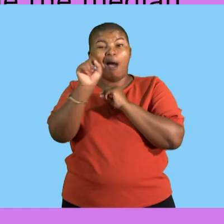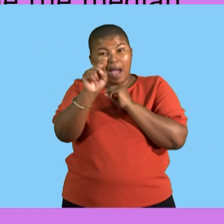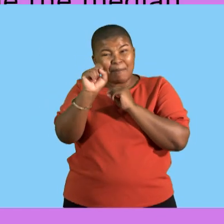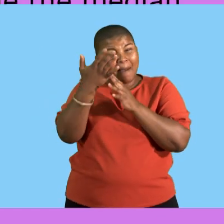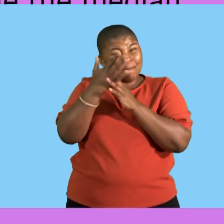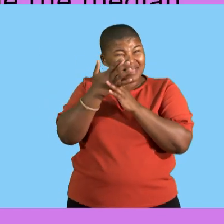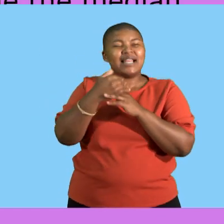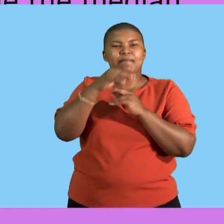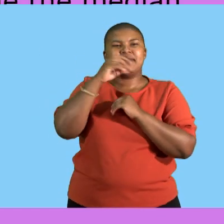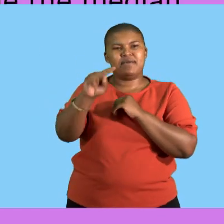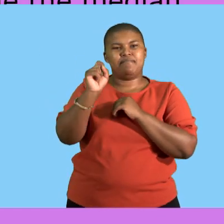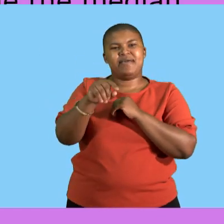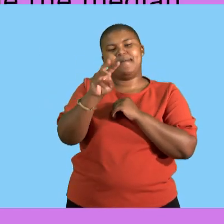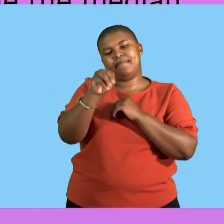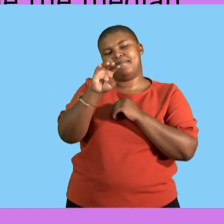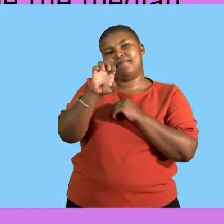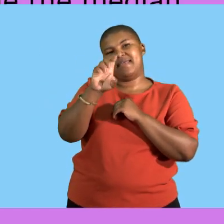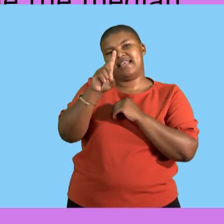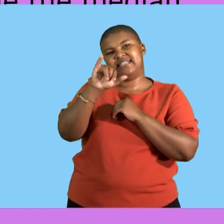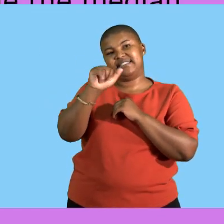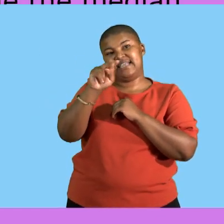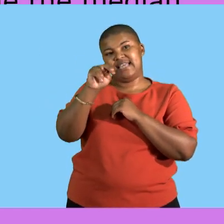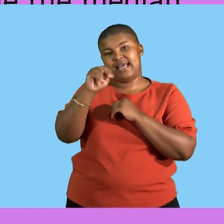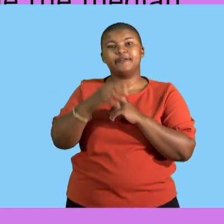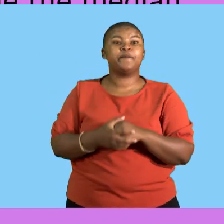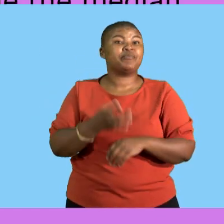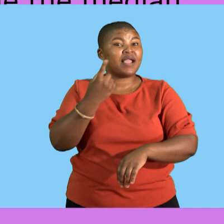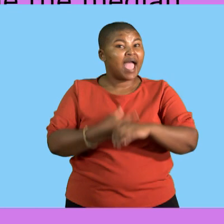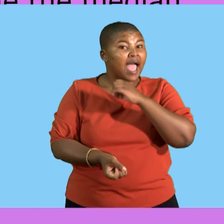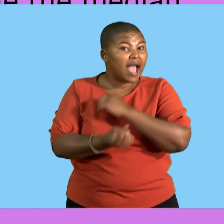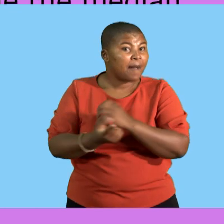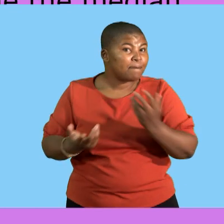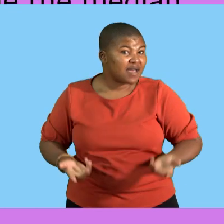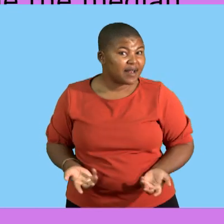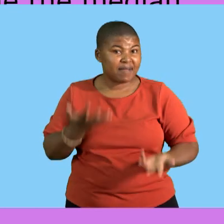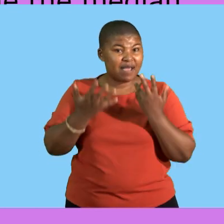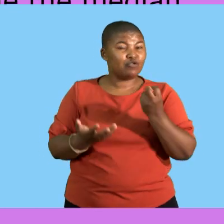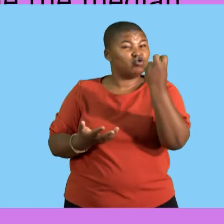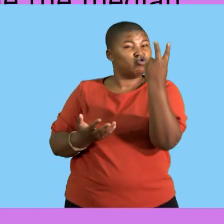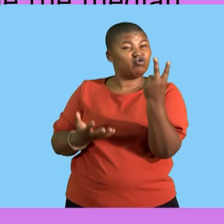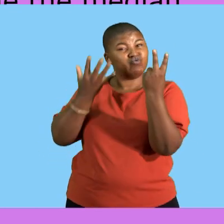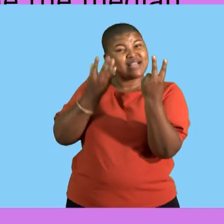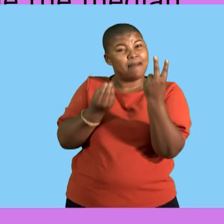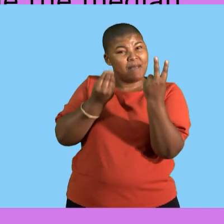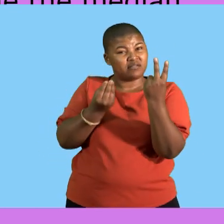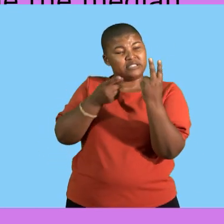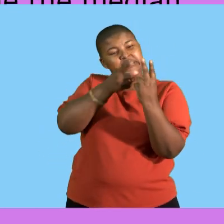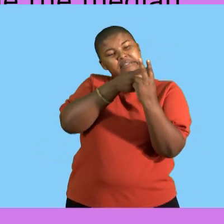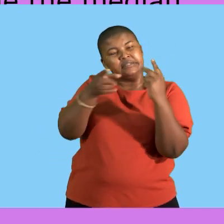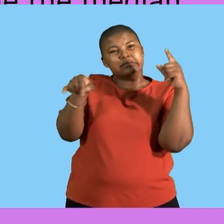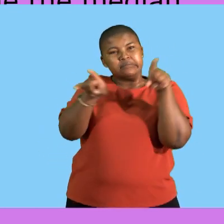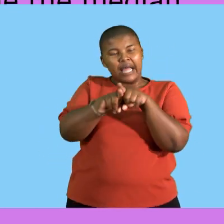median. And if two values are found in between, you add them together and you divide by 2 to find